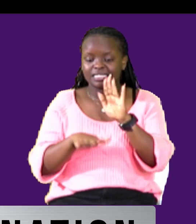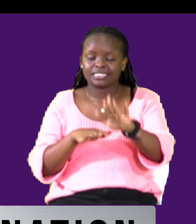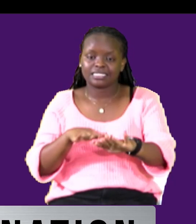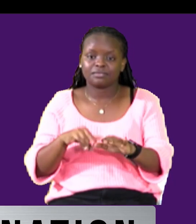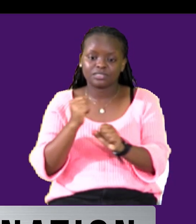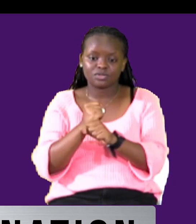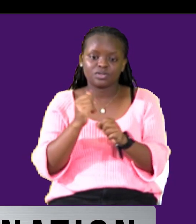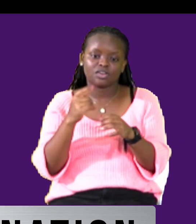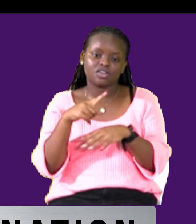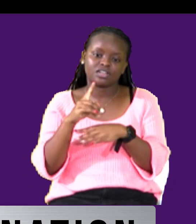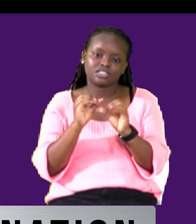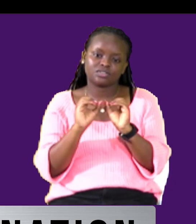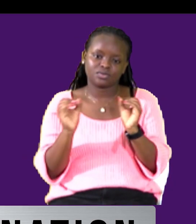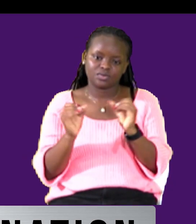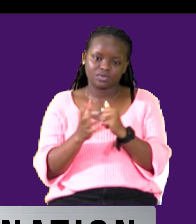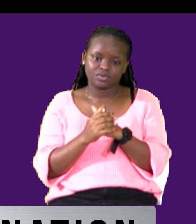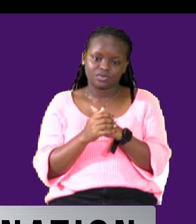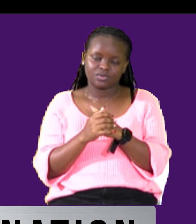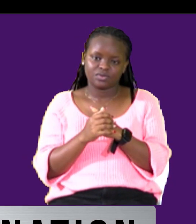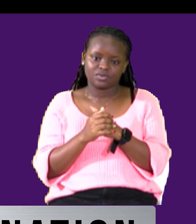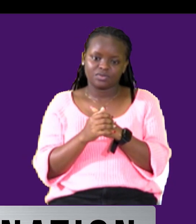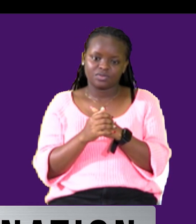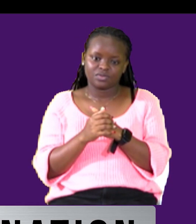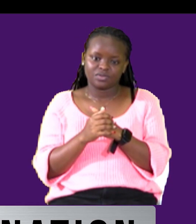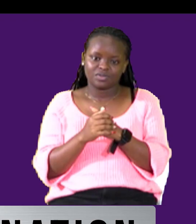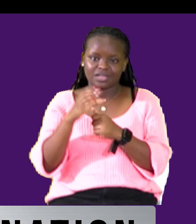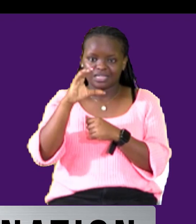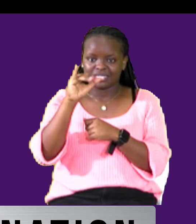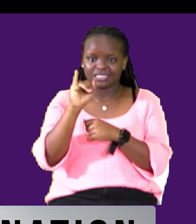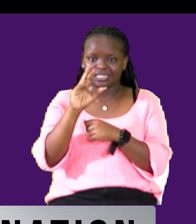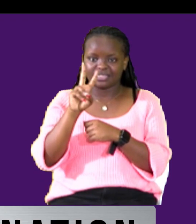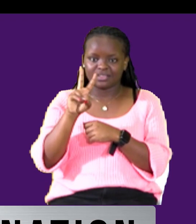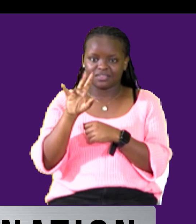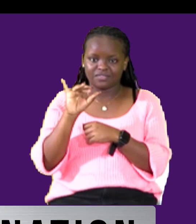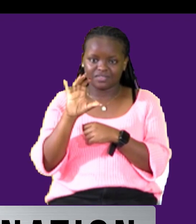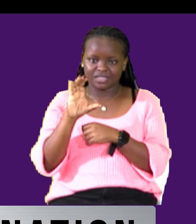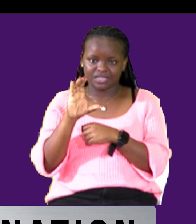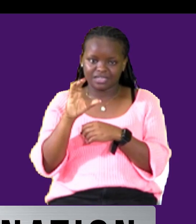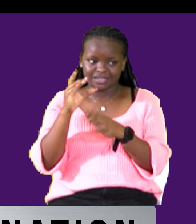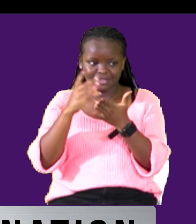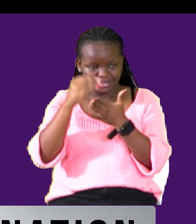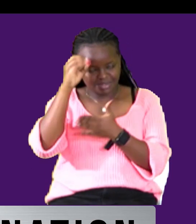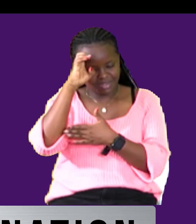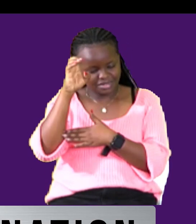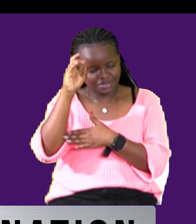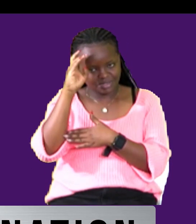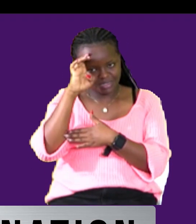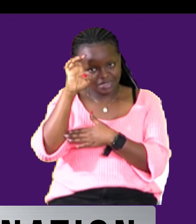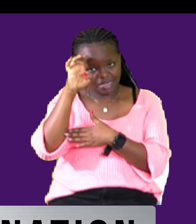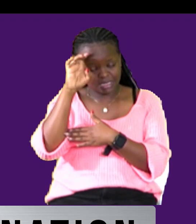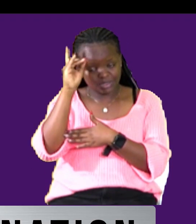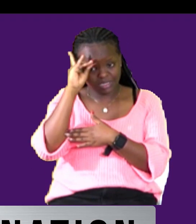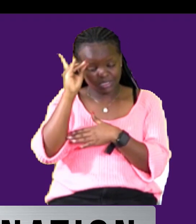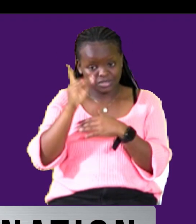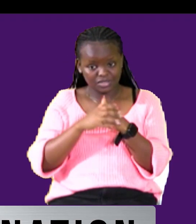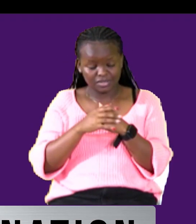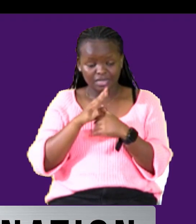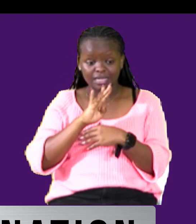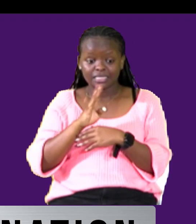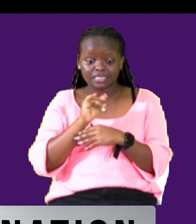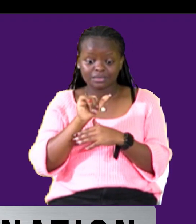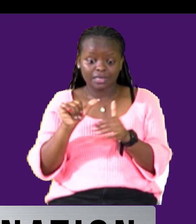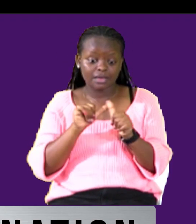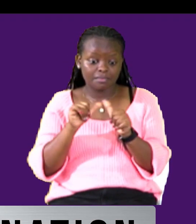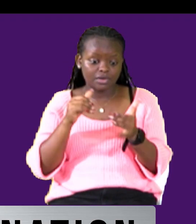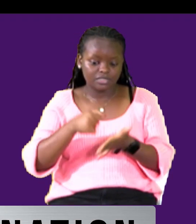Dan, again, a bit of civic education. Yeah. Really. civic education. You spoke of budget being